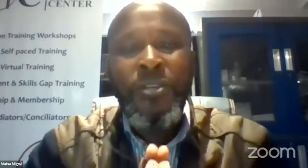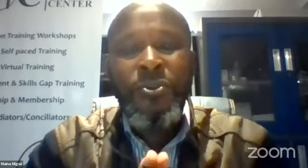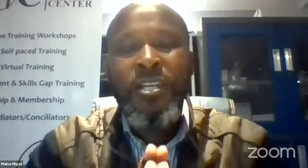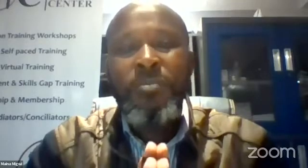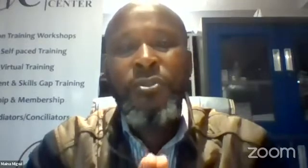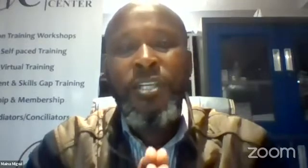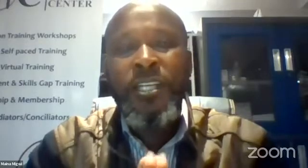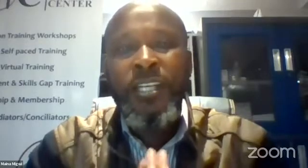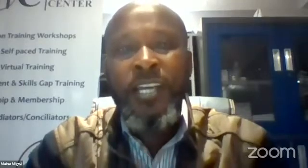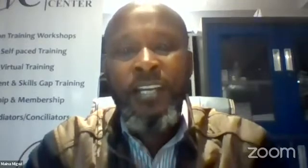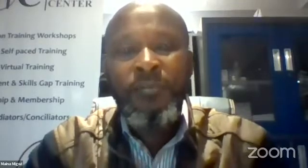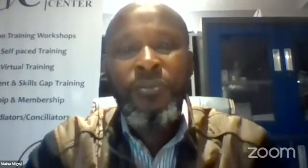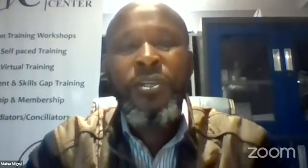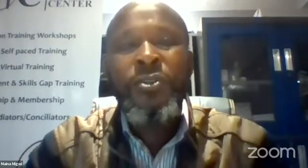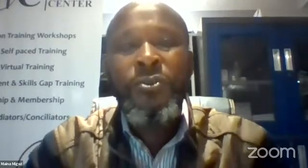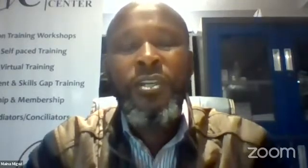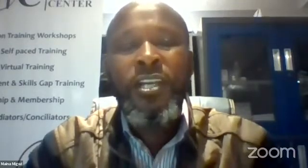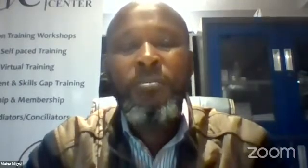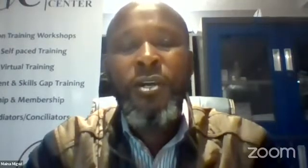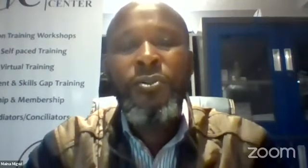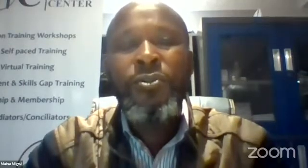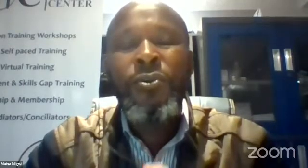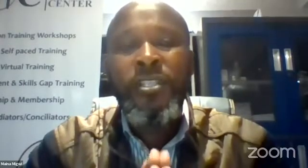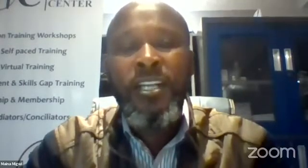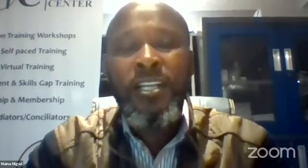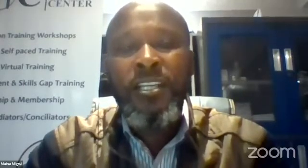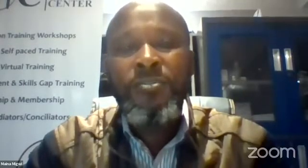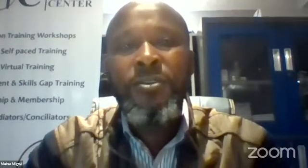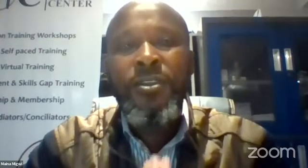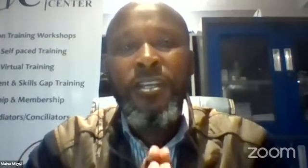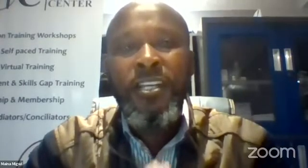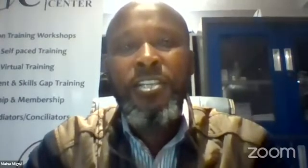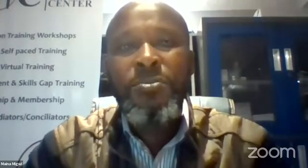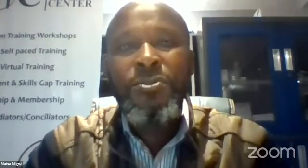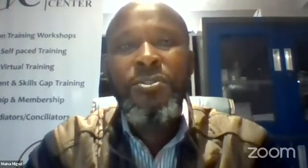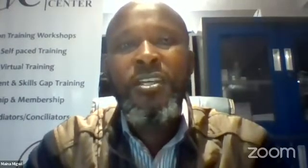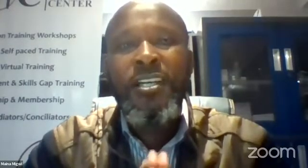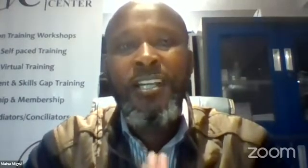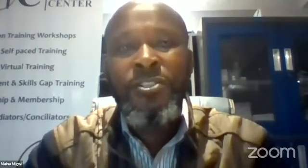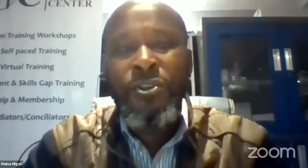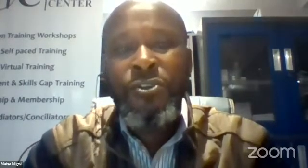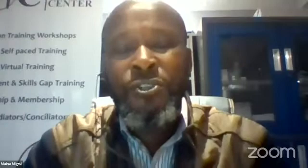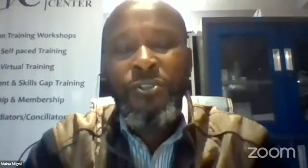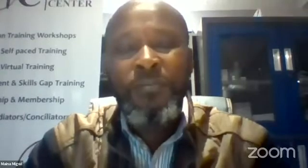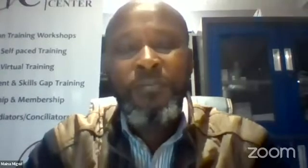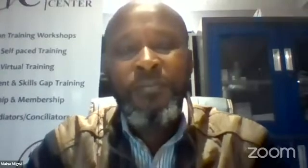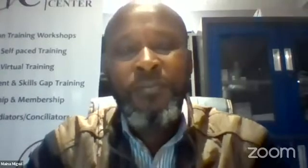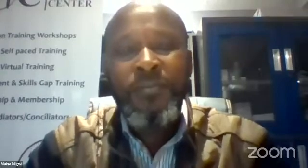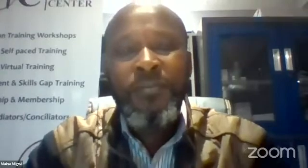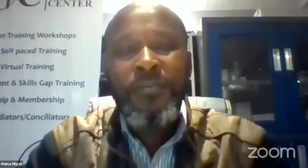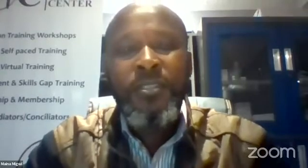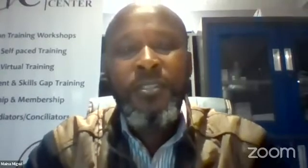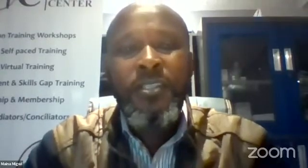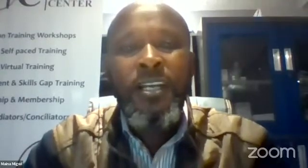so when we are talking about ADR, we are talking about alternative dispute resolution.